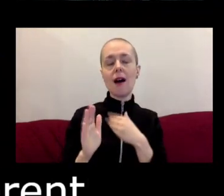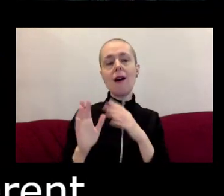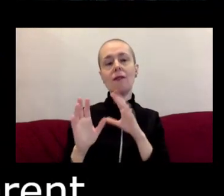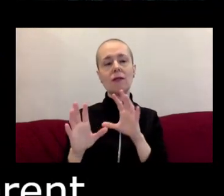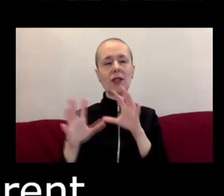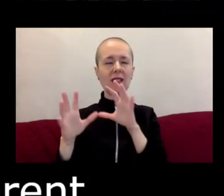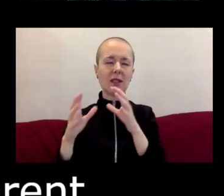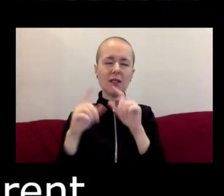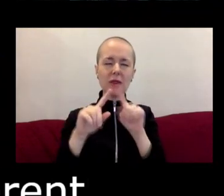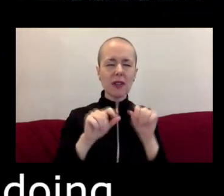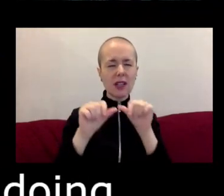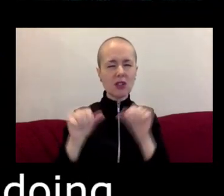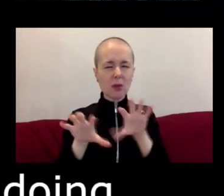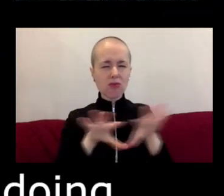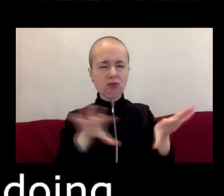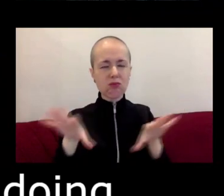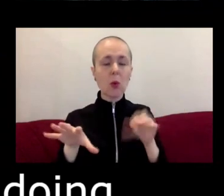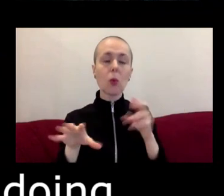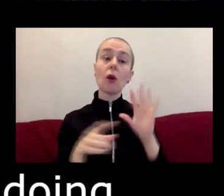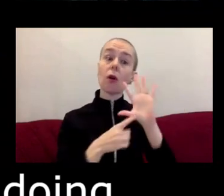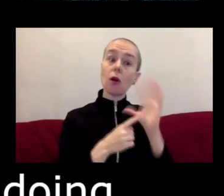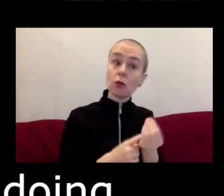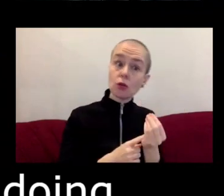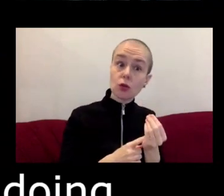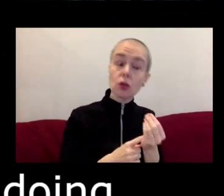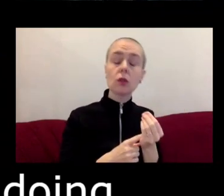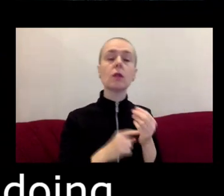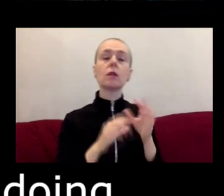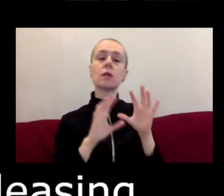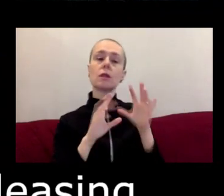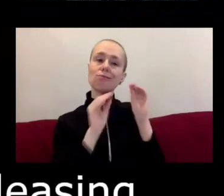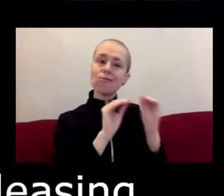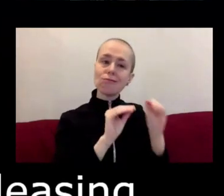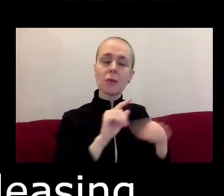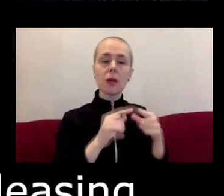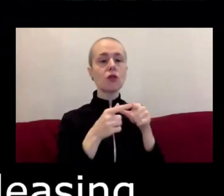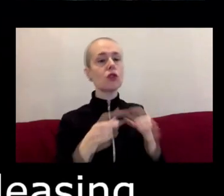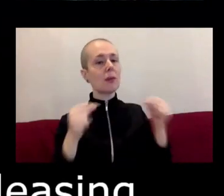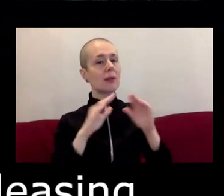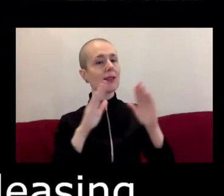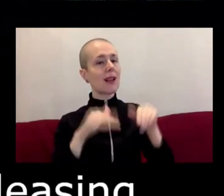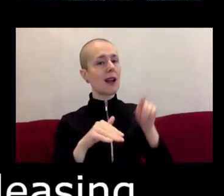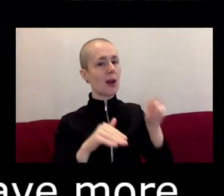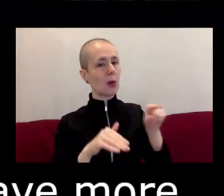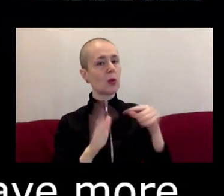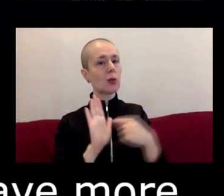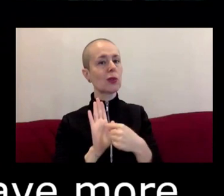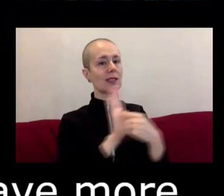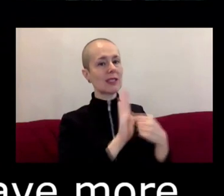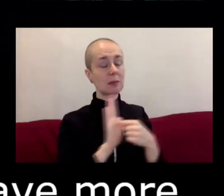bubbles, or we might have more cultural activities with our Japanese house exhibit, which is an authentic